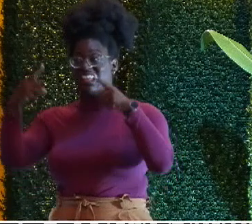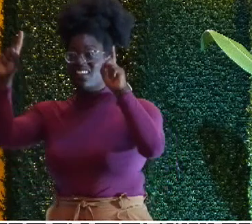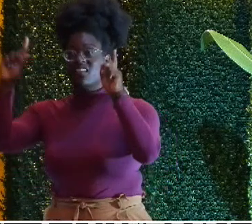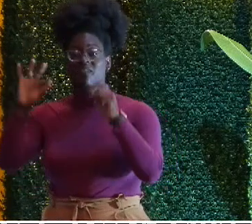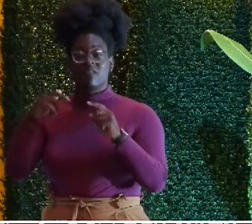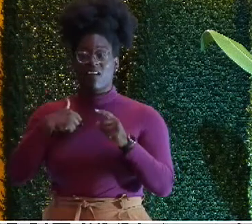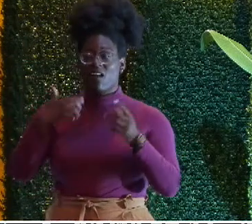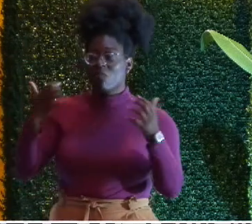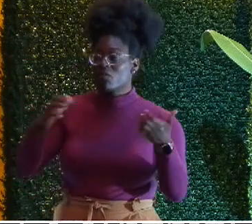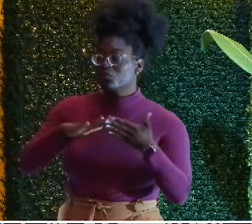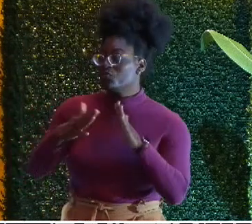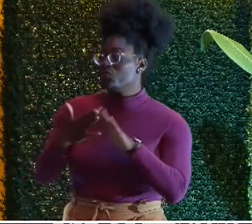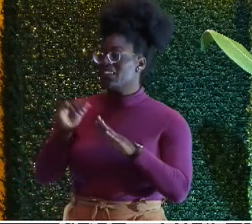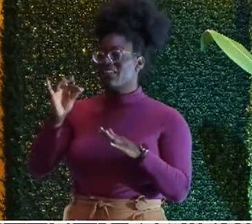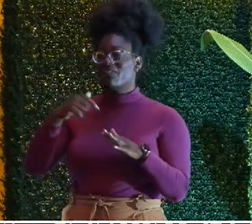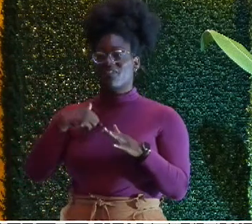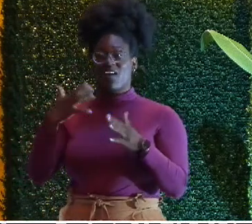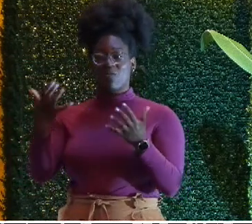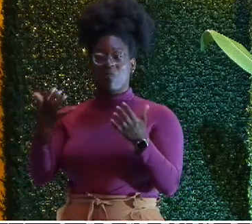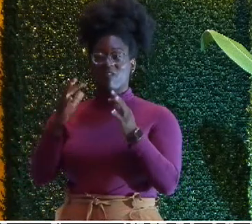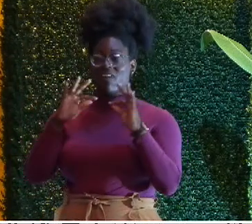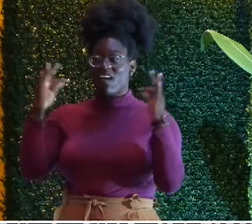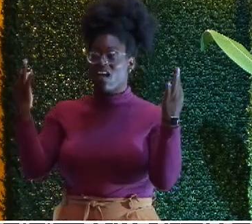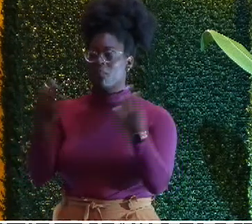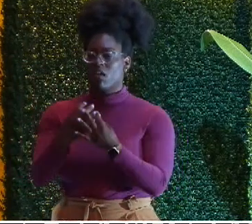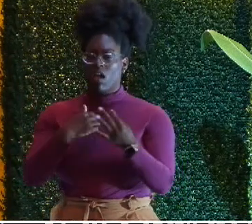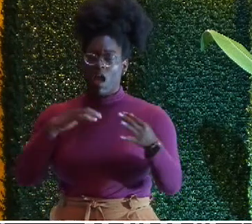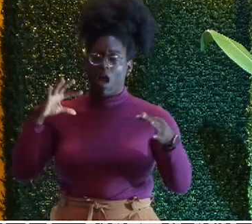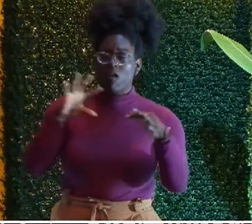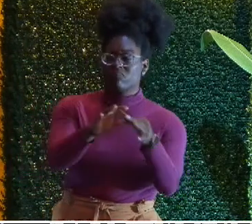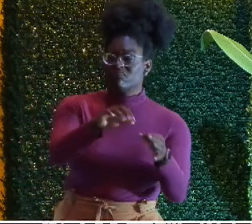to watch a documentary, Surviving Ed Buck,